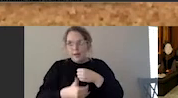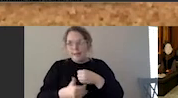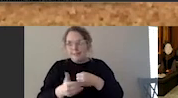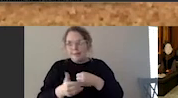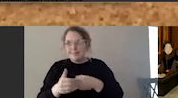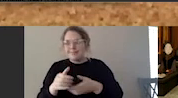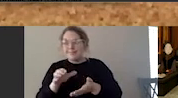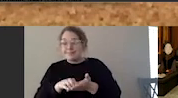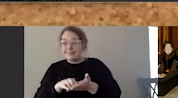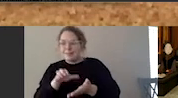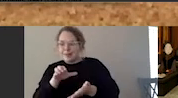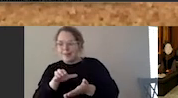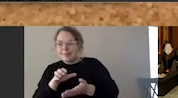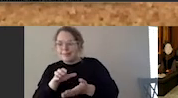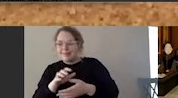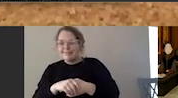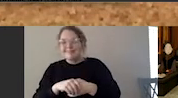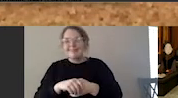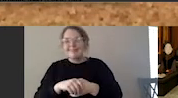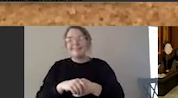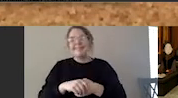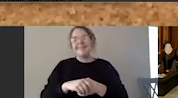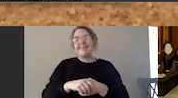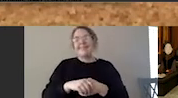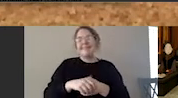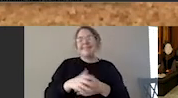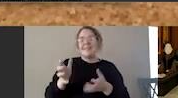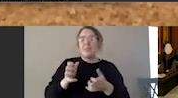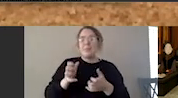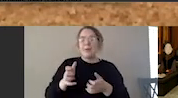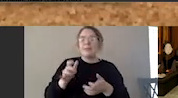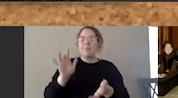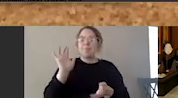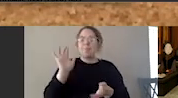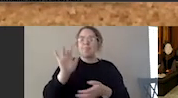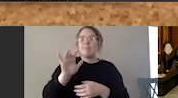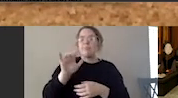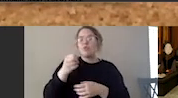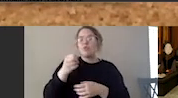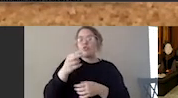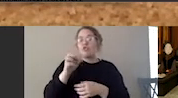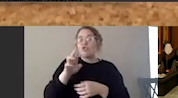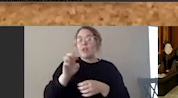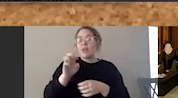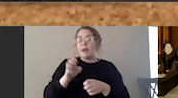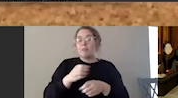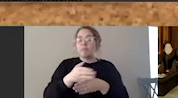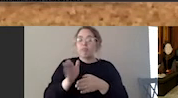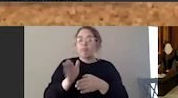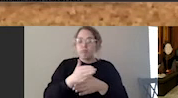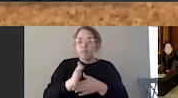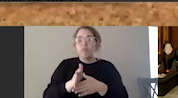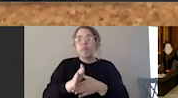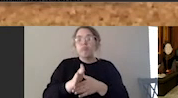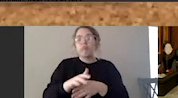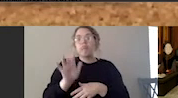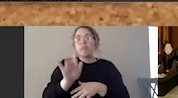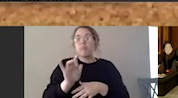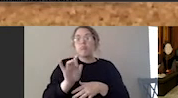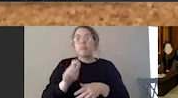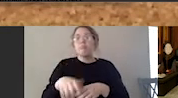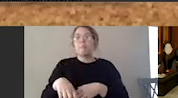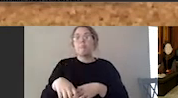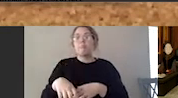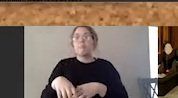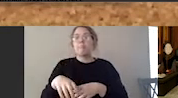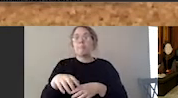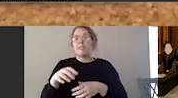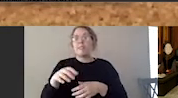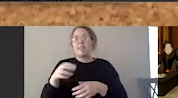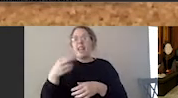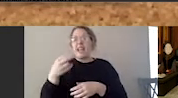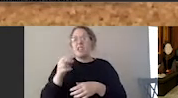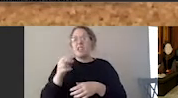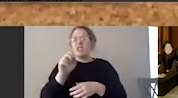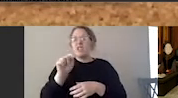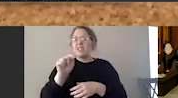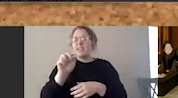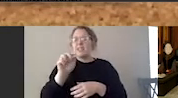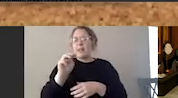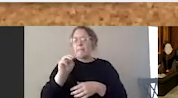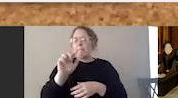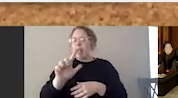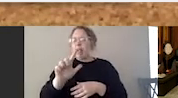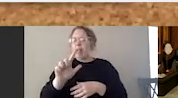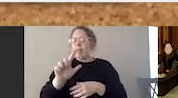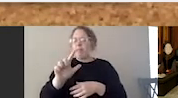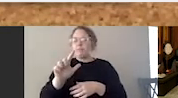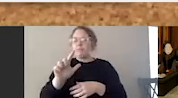share, and then you're going to click on the embed tab, and this little bit of HTML code here, you can copy it, and